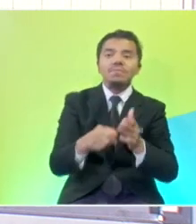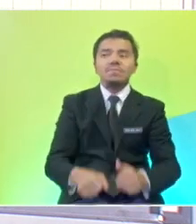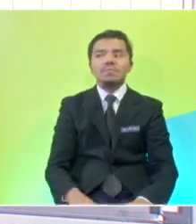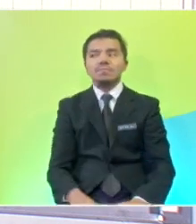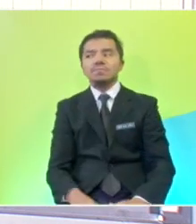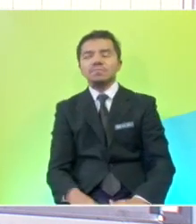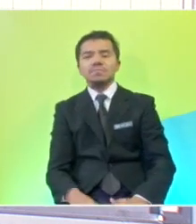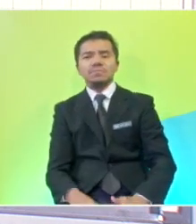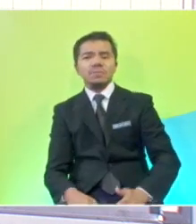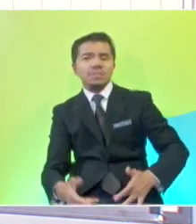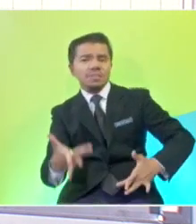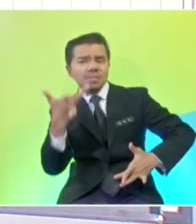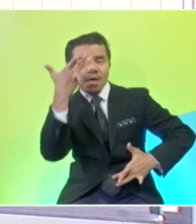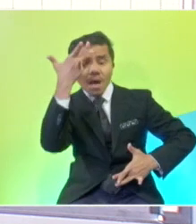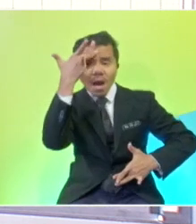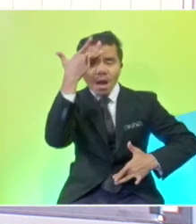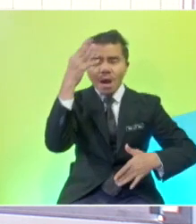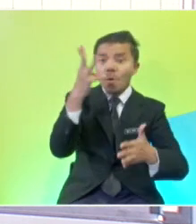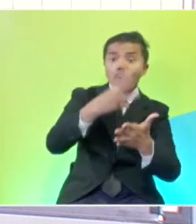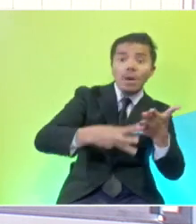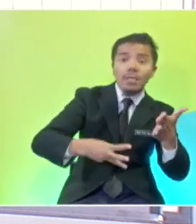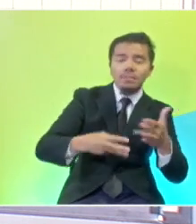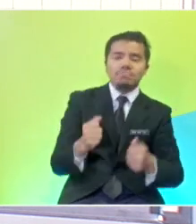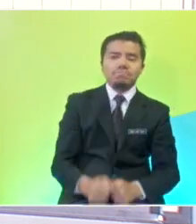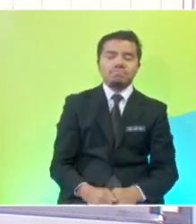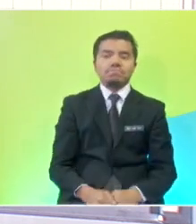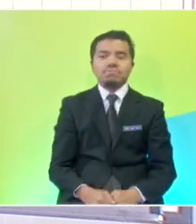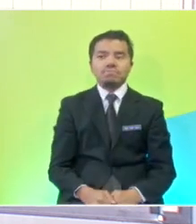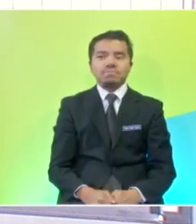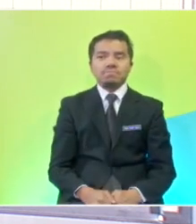Yeah. No, it was paining. So why that thing happens, Chris?